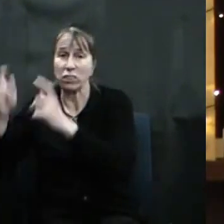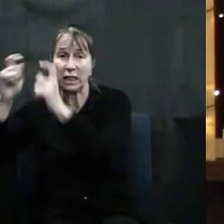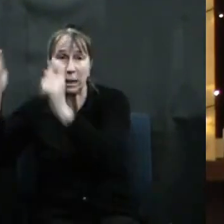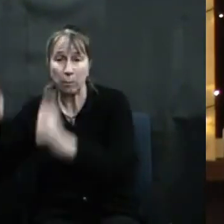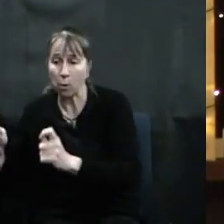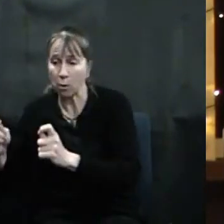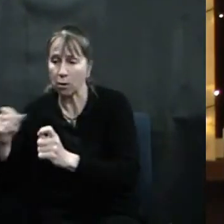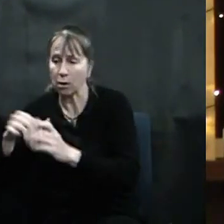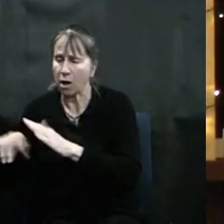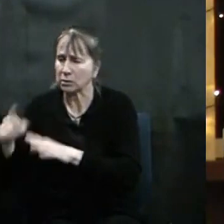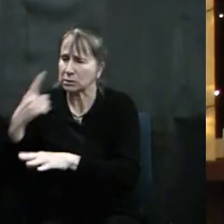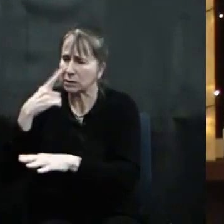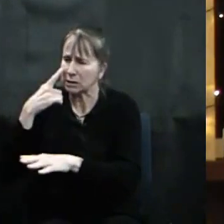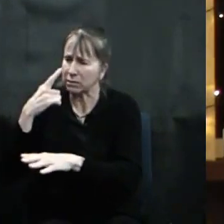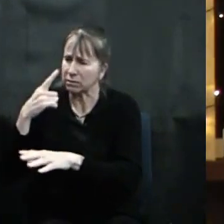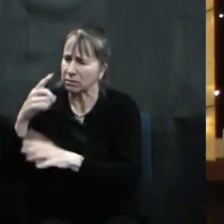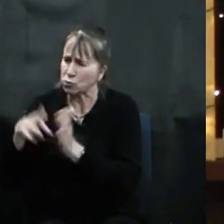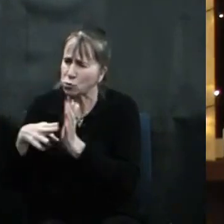north,